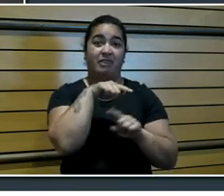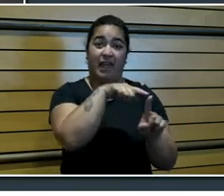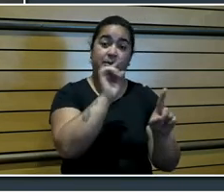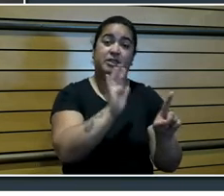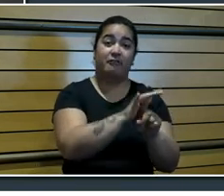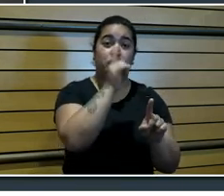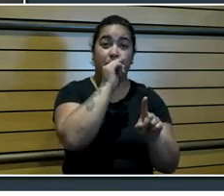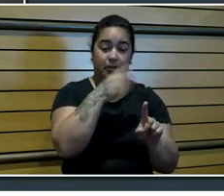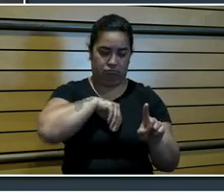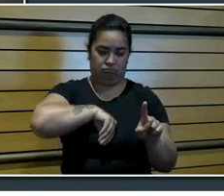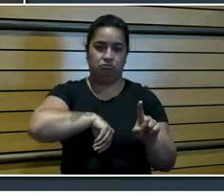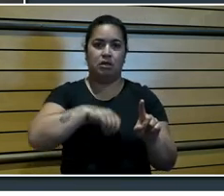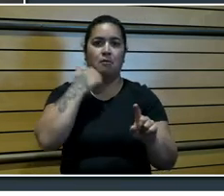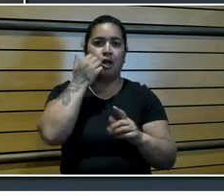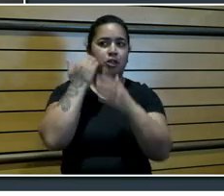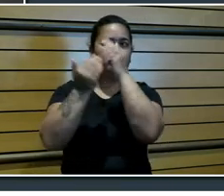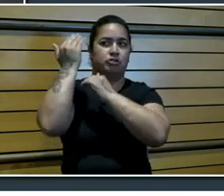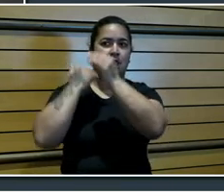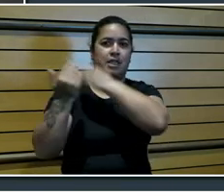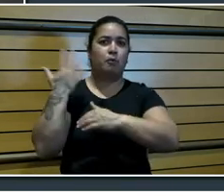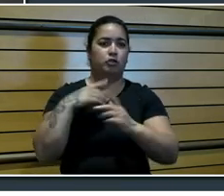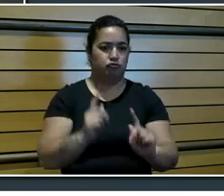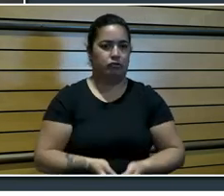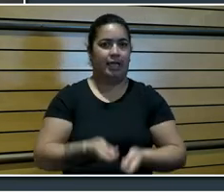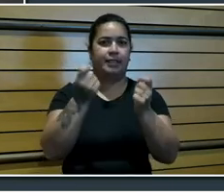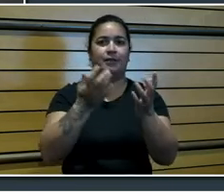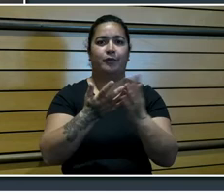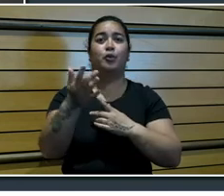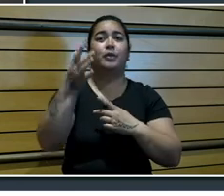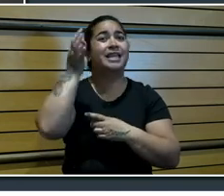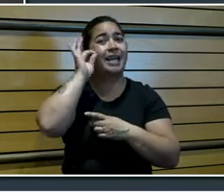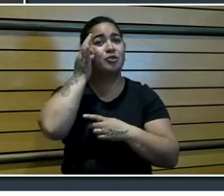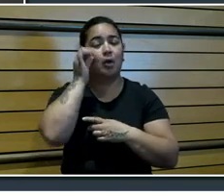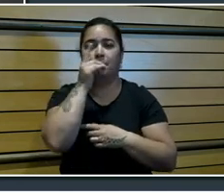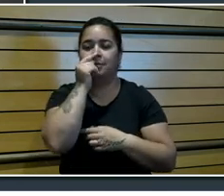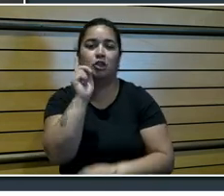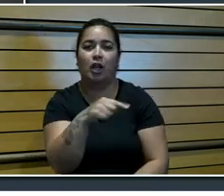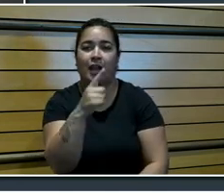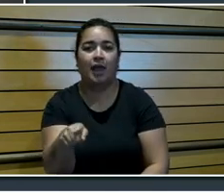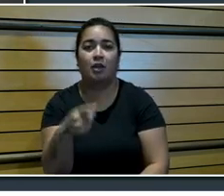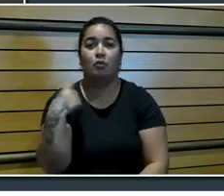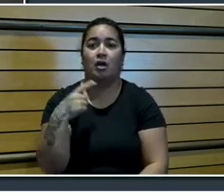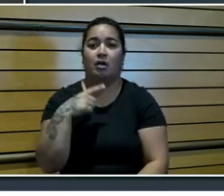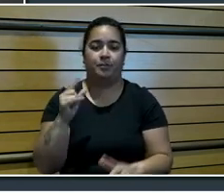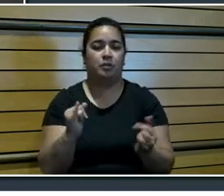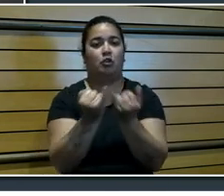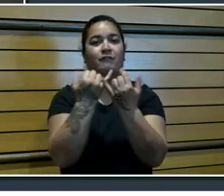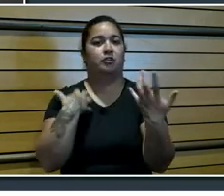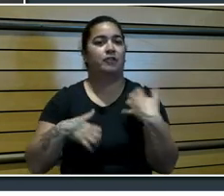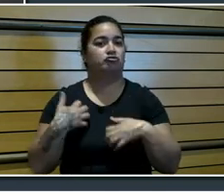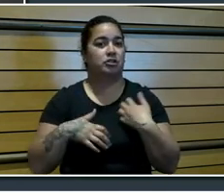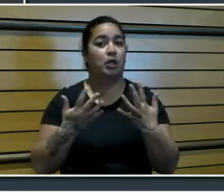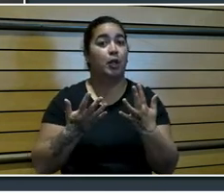that they want to bring up and arise and bring a light to, they may not be able to do this due to conflict of interest that